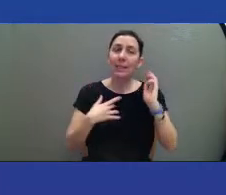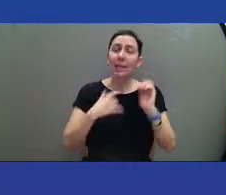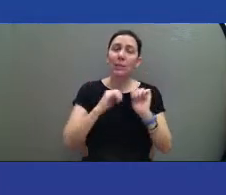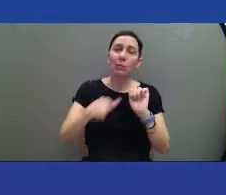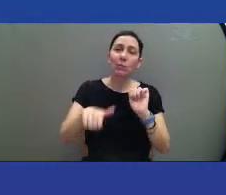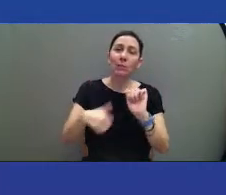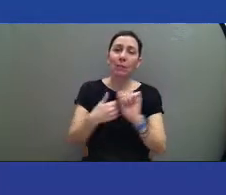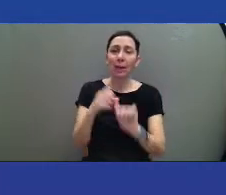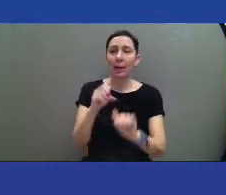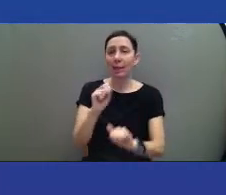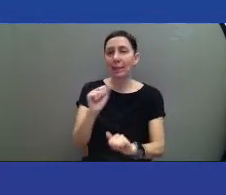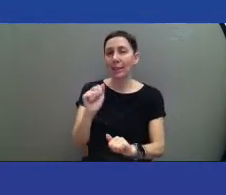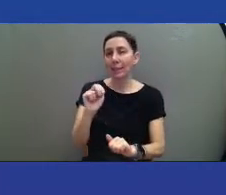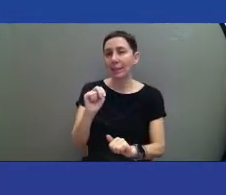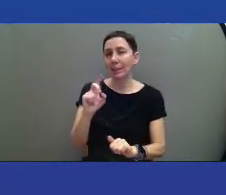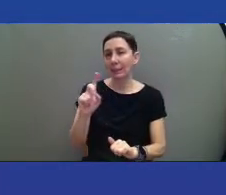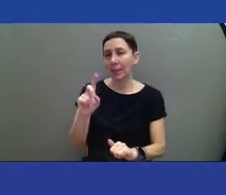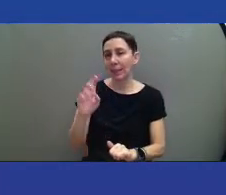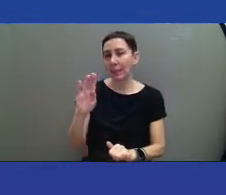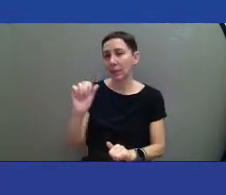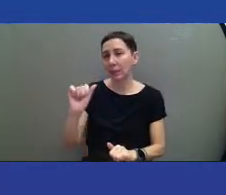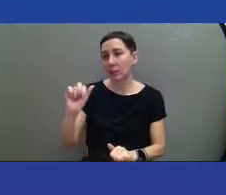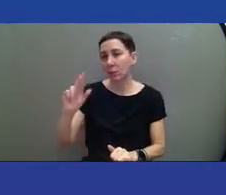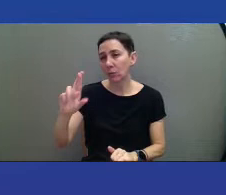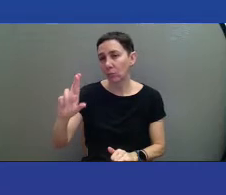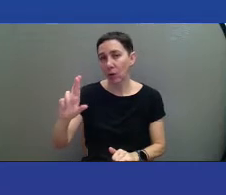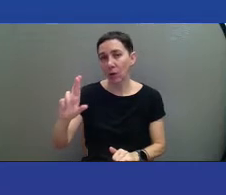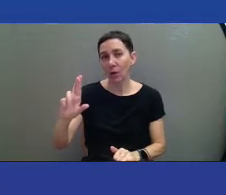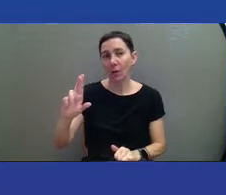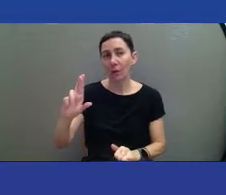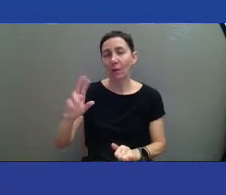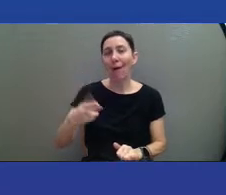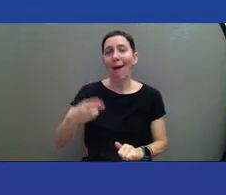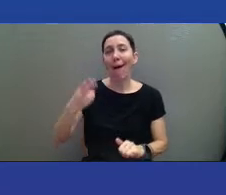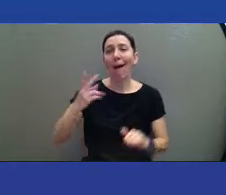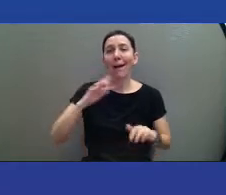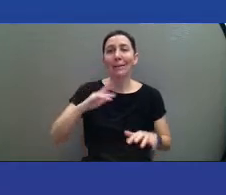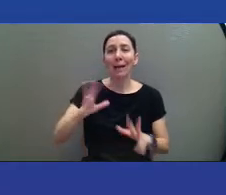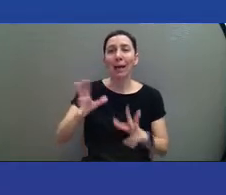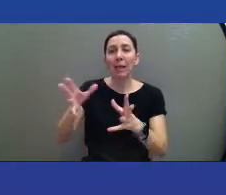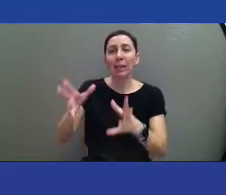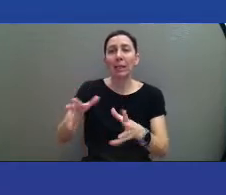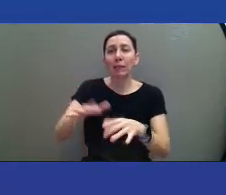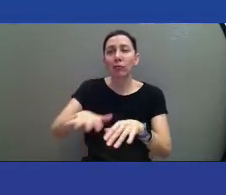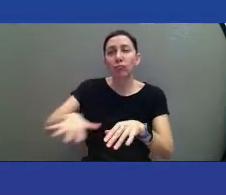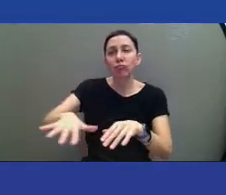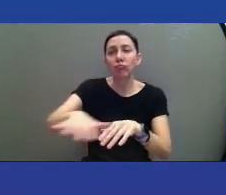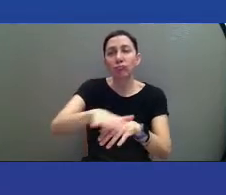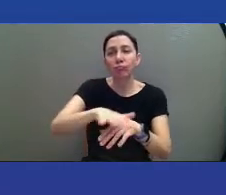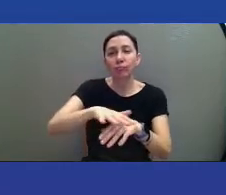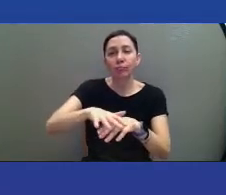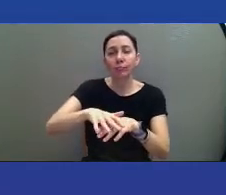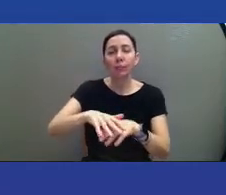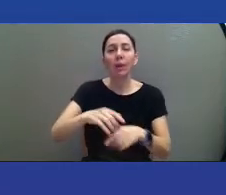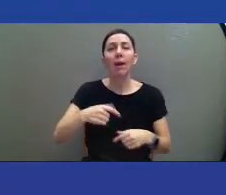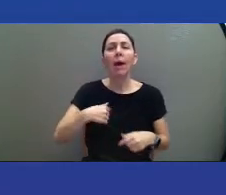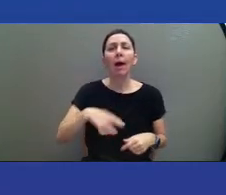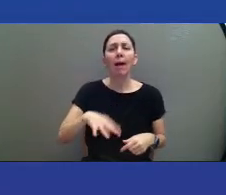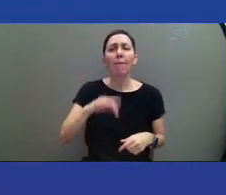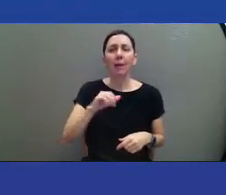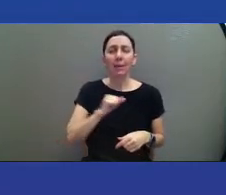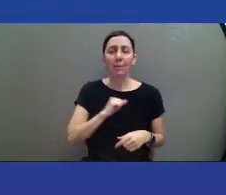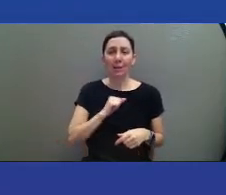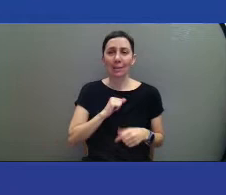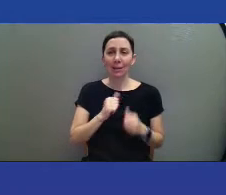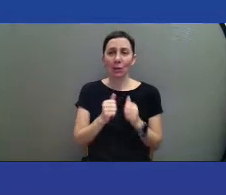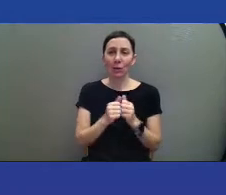by the ocean, left there by the high tide. And so a lot of, with my work, I find myself in the intersections of multiple